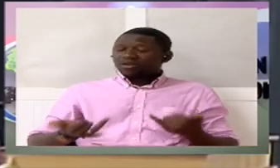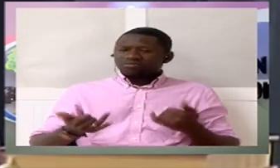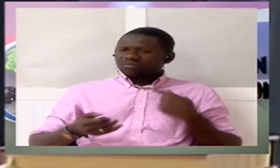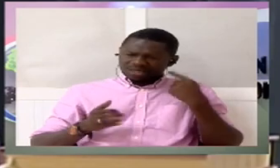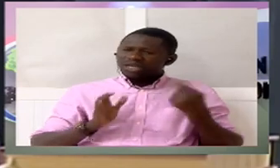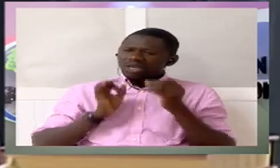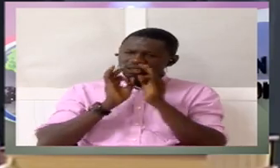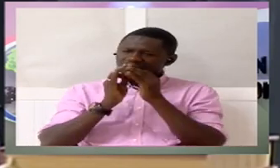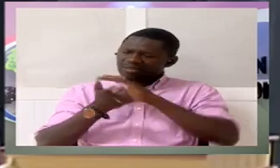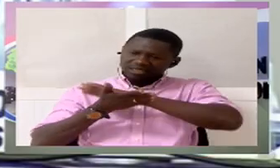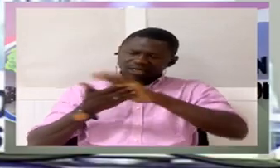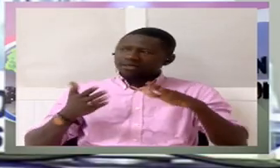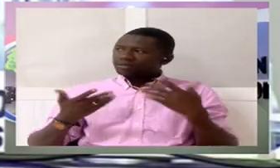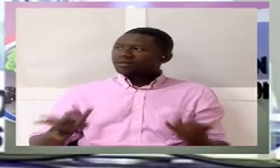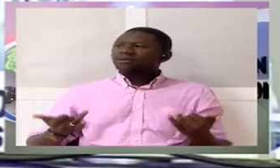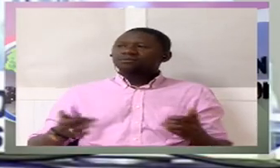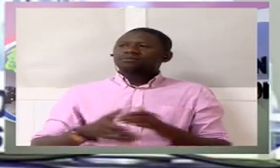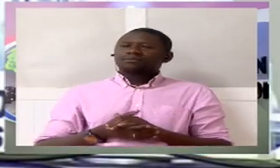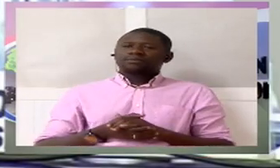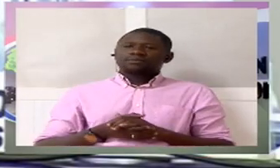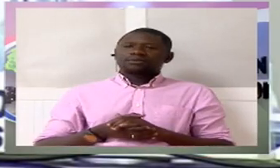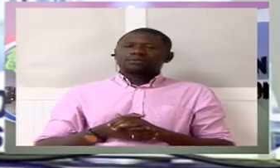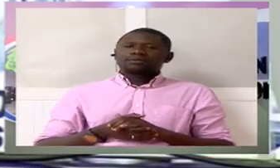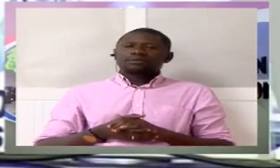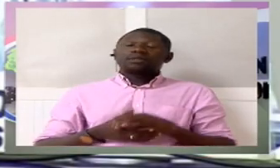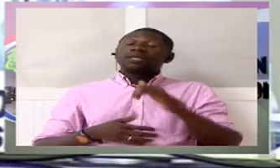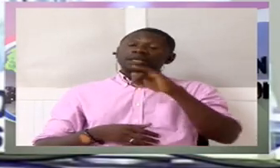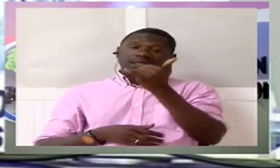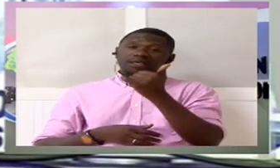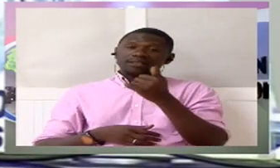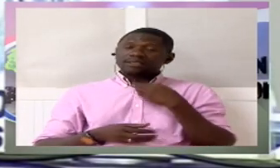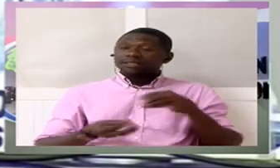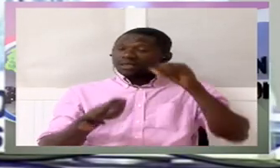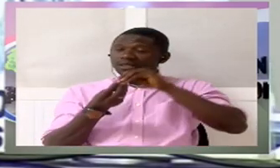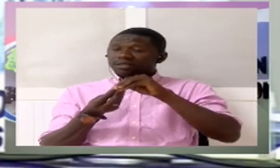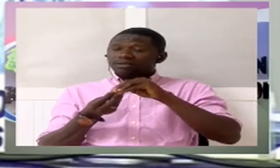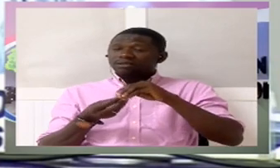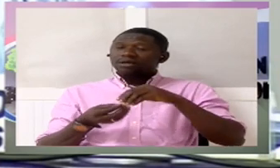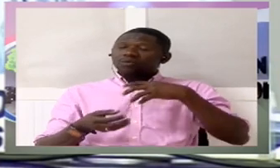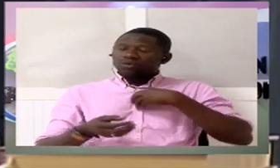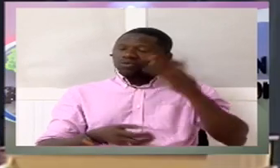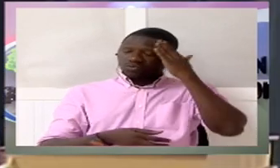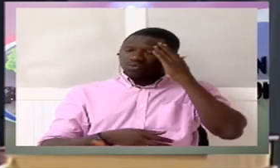established before. Yes, but in addition to that too, I would want to know who was involved.